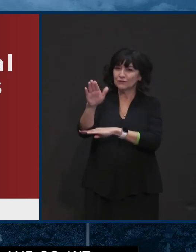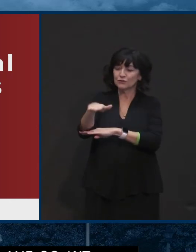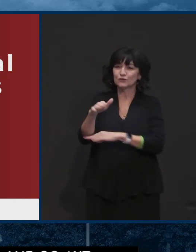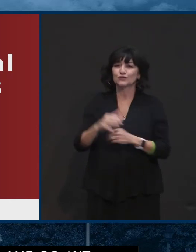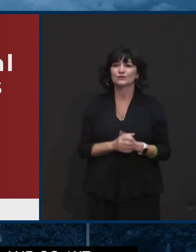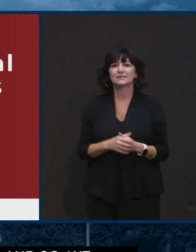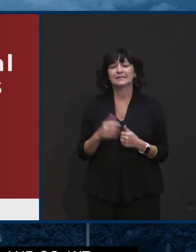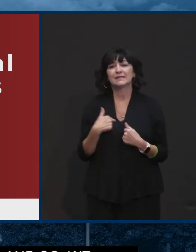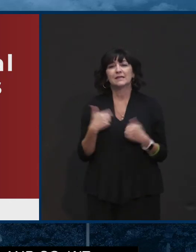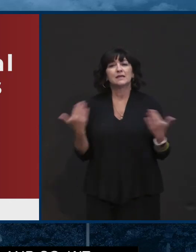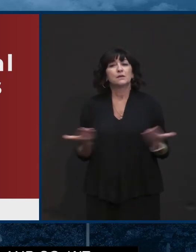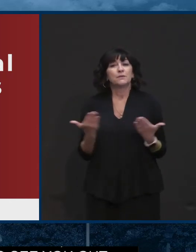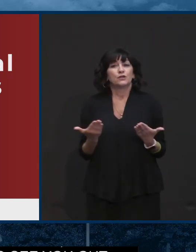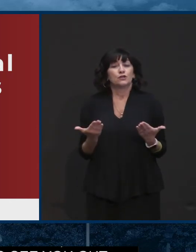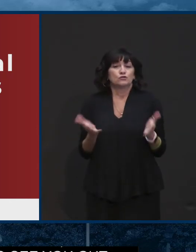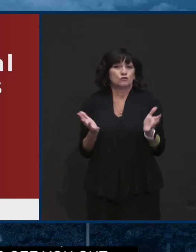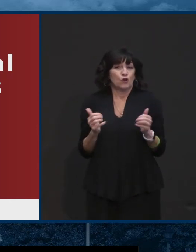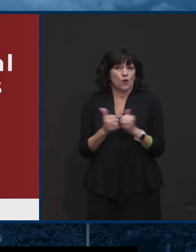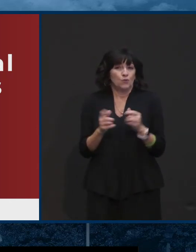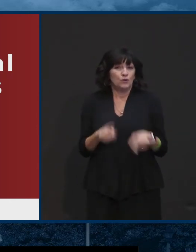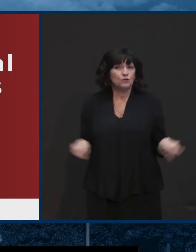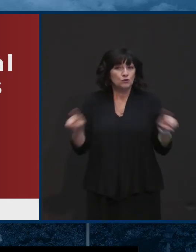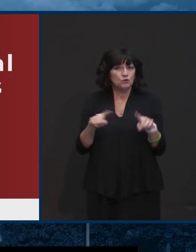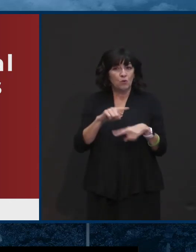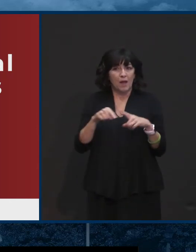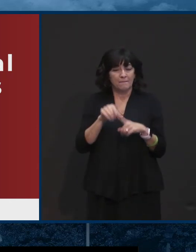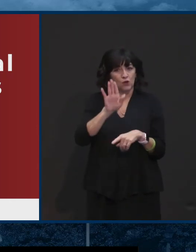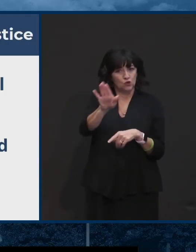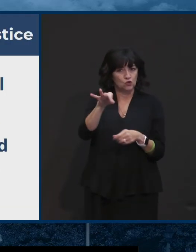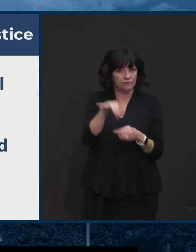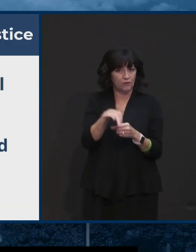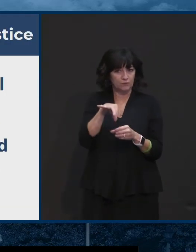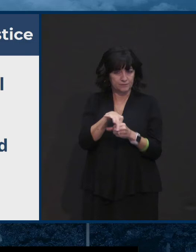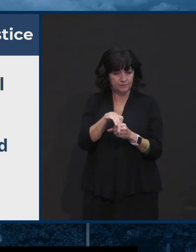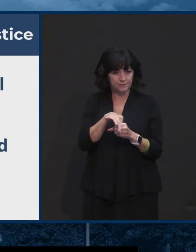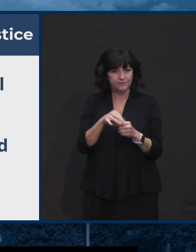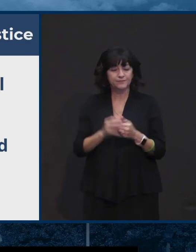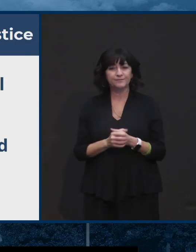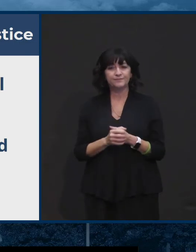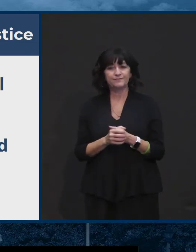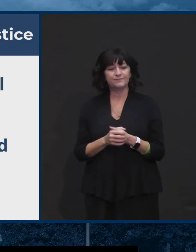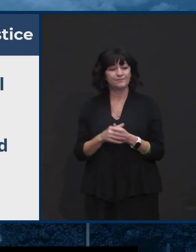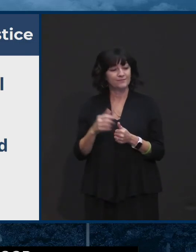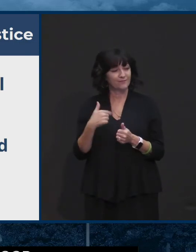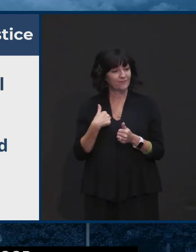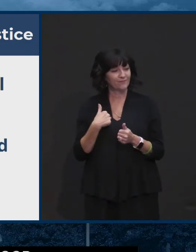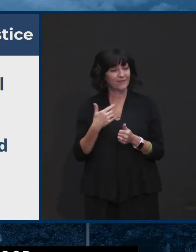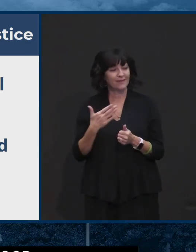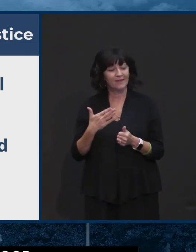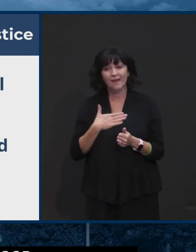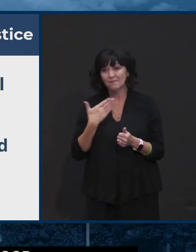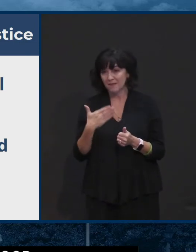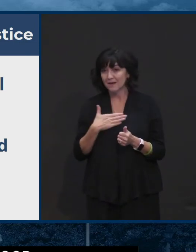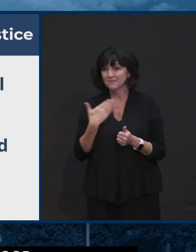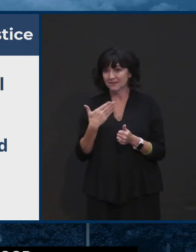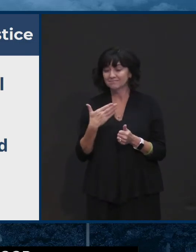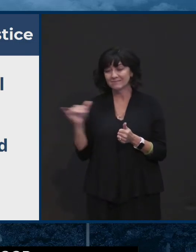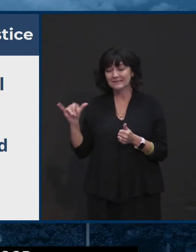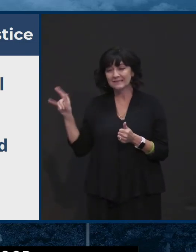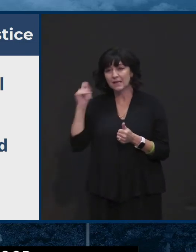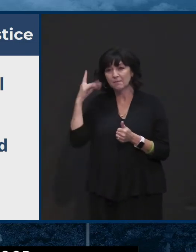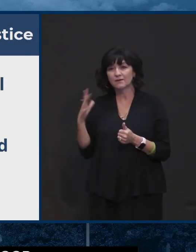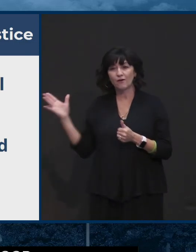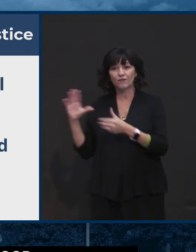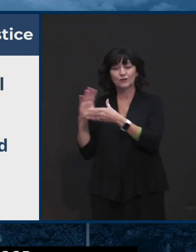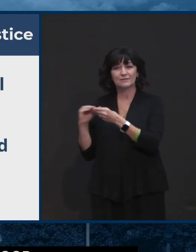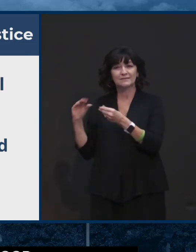I'm here to talk with you about your vote. And I am happy, as the Governor has said, to report, but